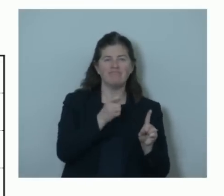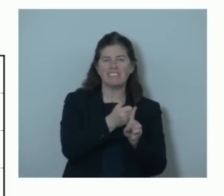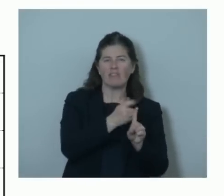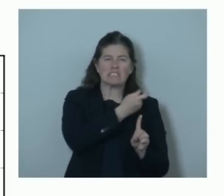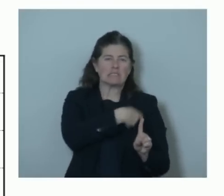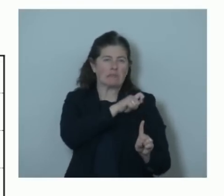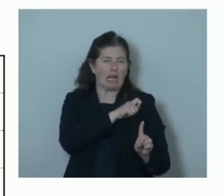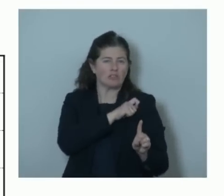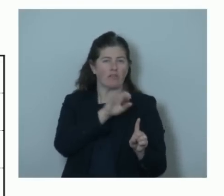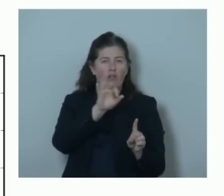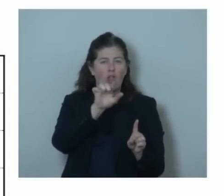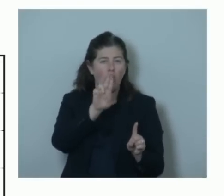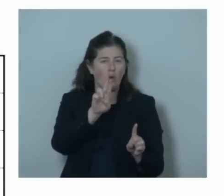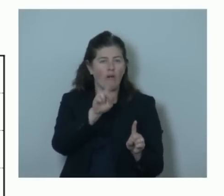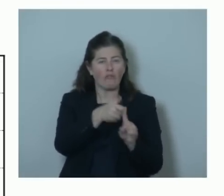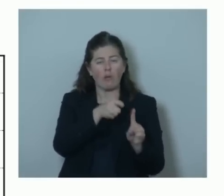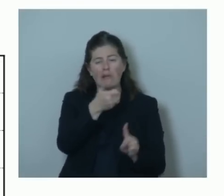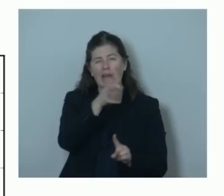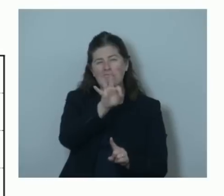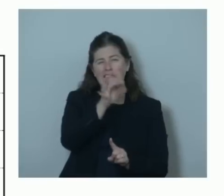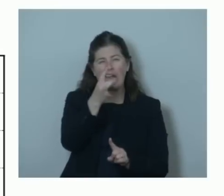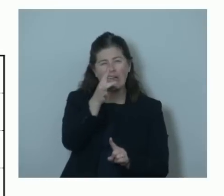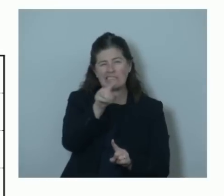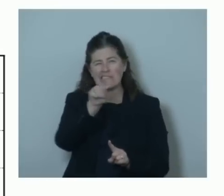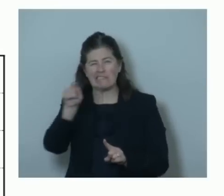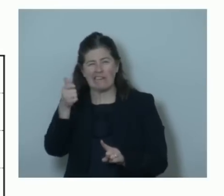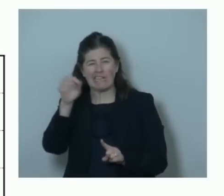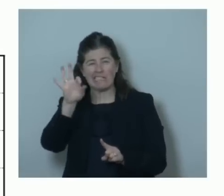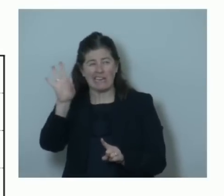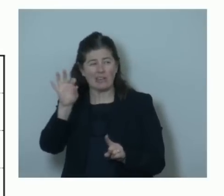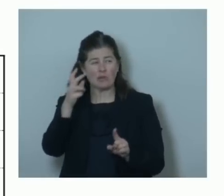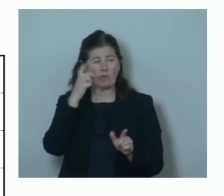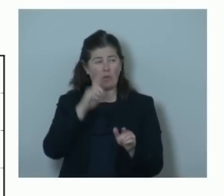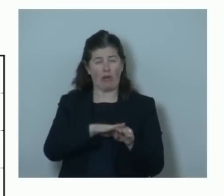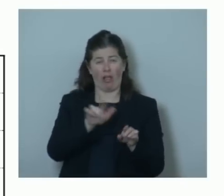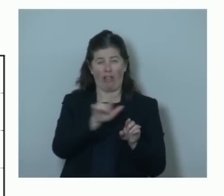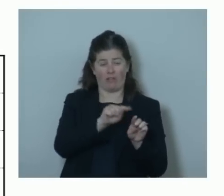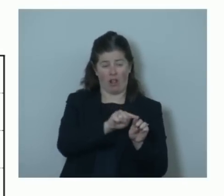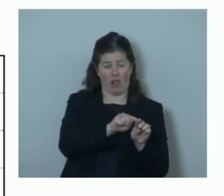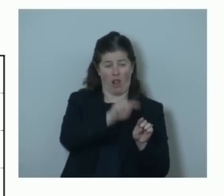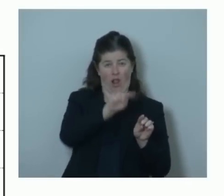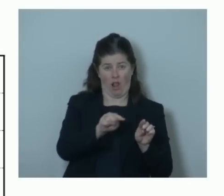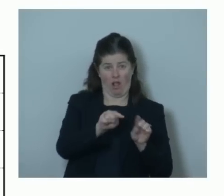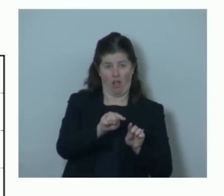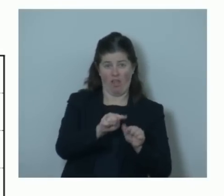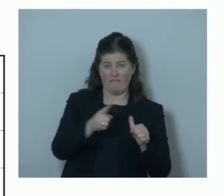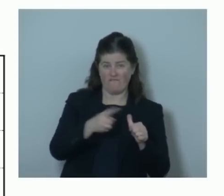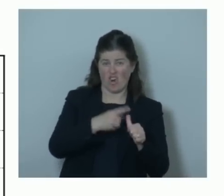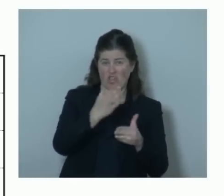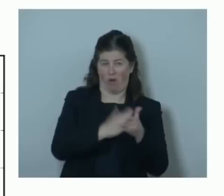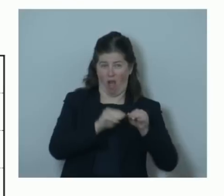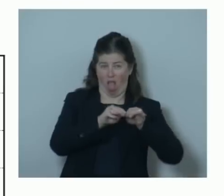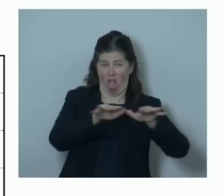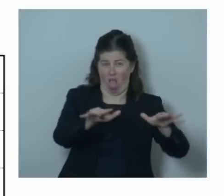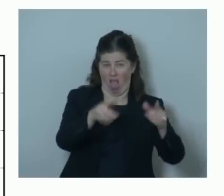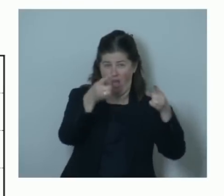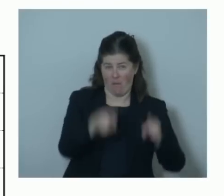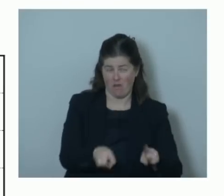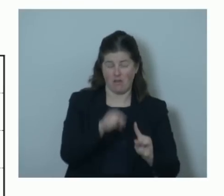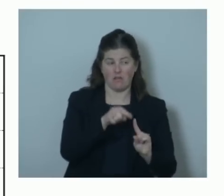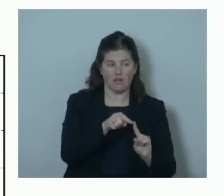great influenza of 1918, 1919. And you can see that little bump on the left. That was the first part of the pandemic,